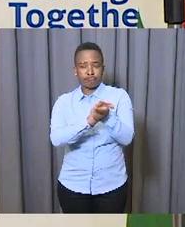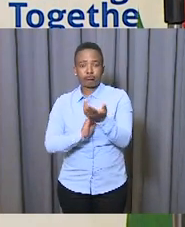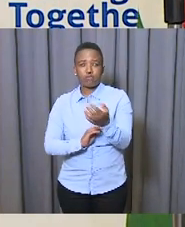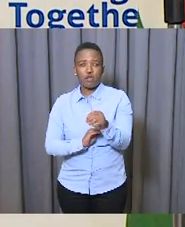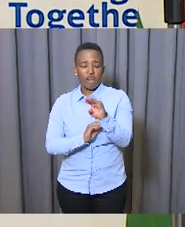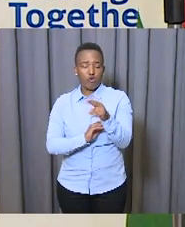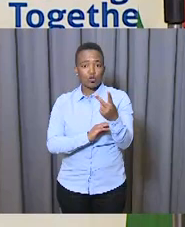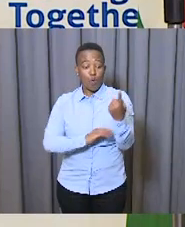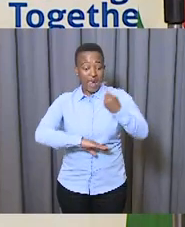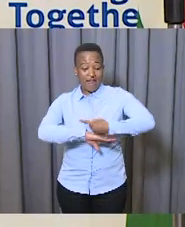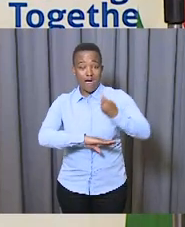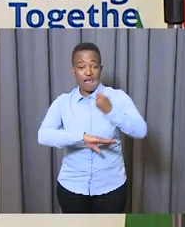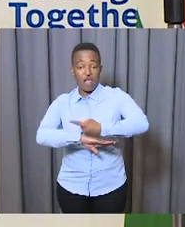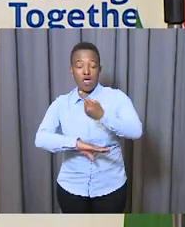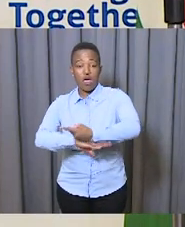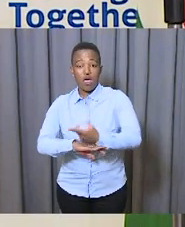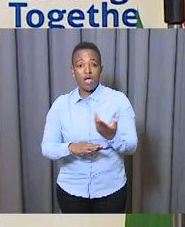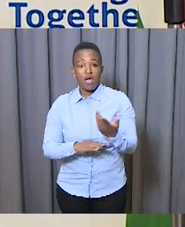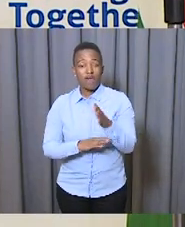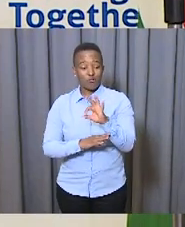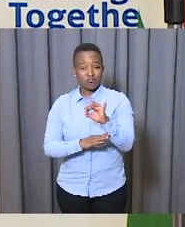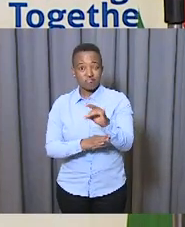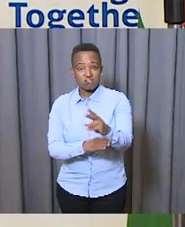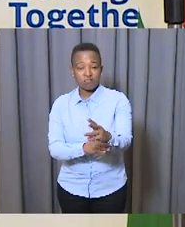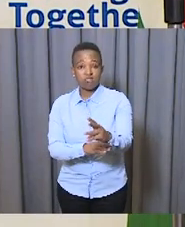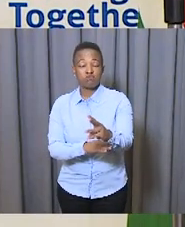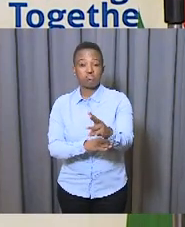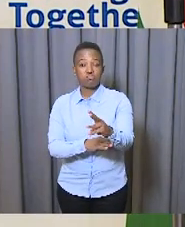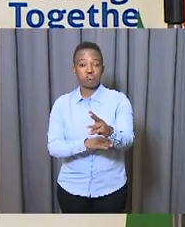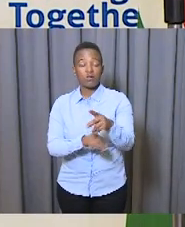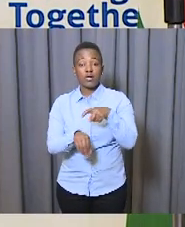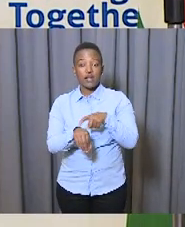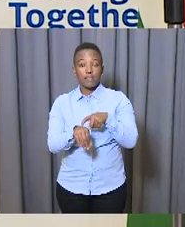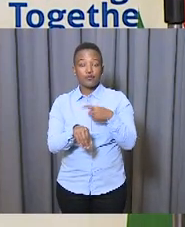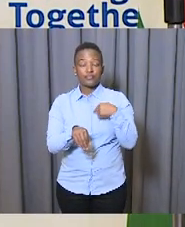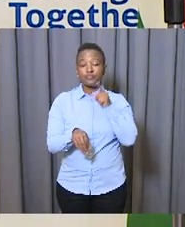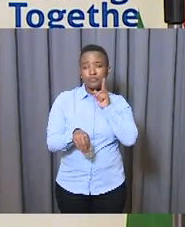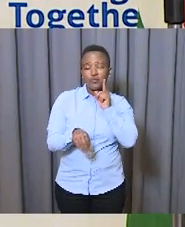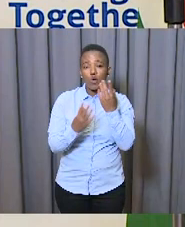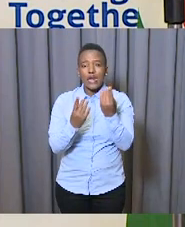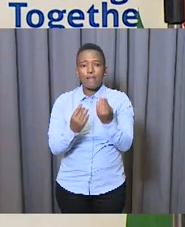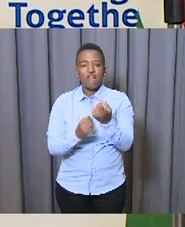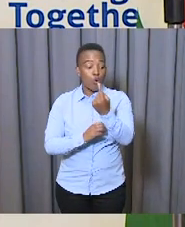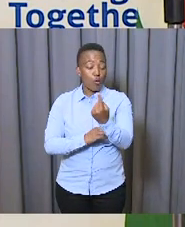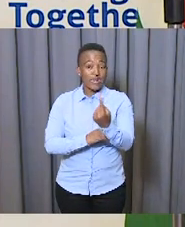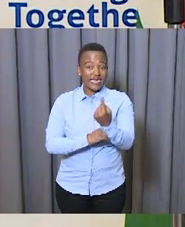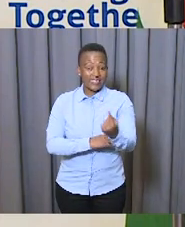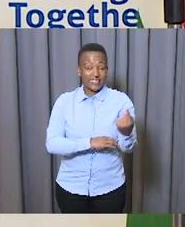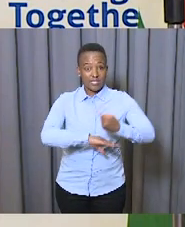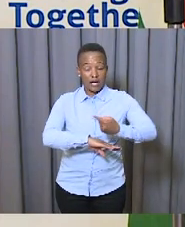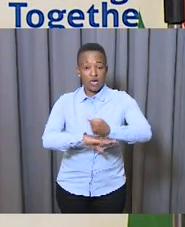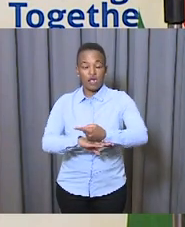42 cases per day on average. And as we track the number of cases per day